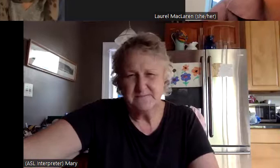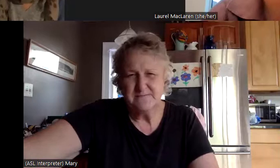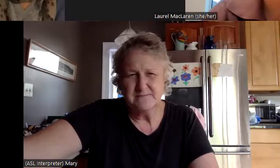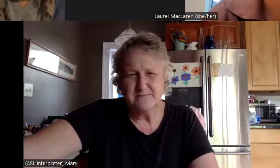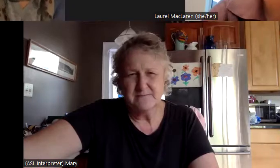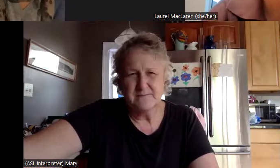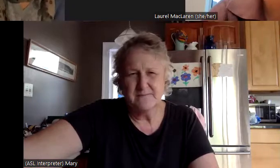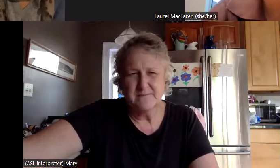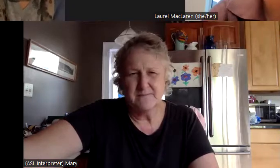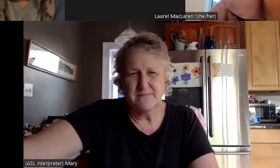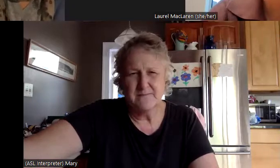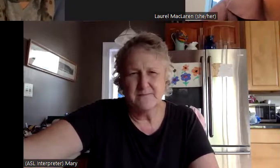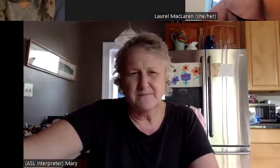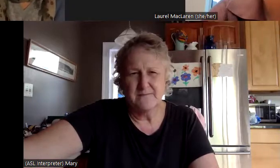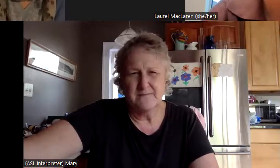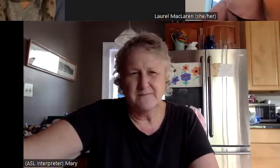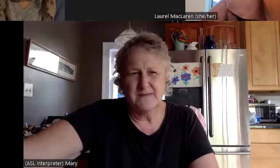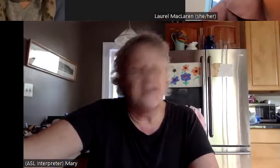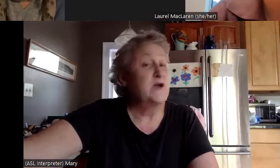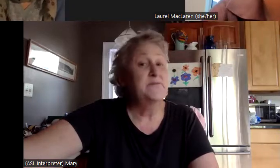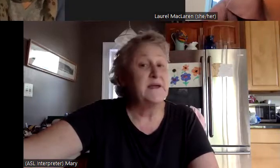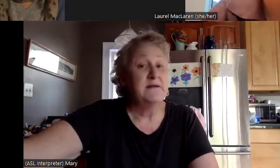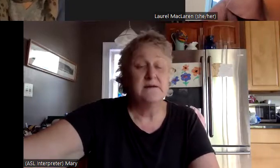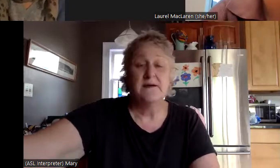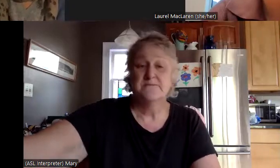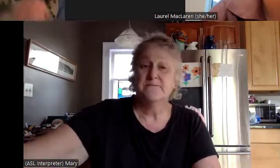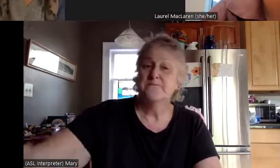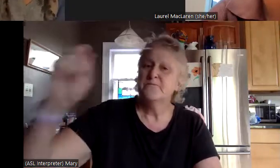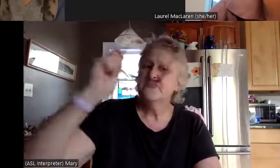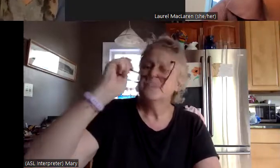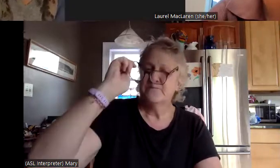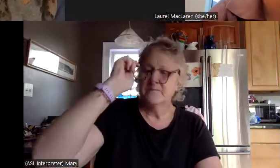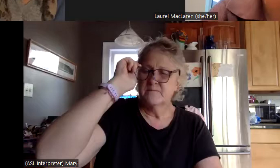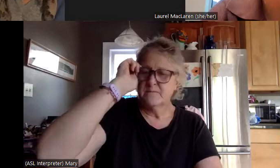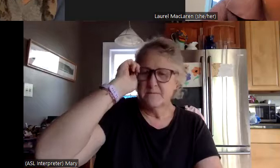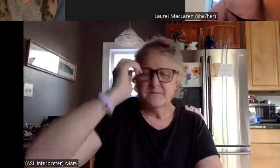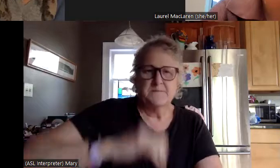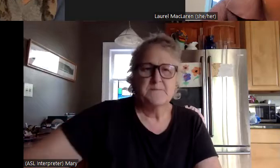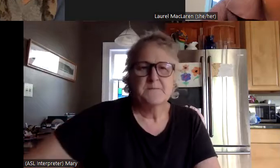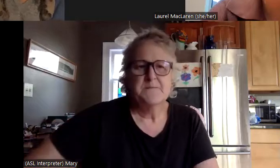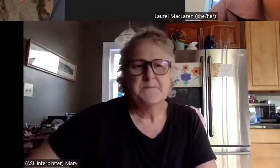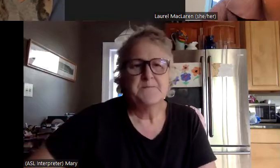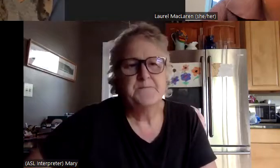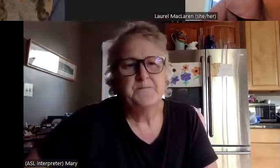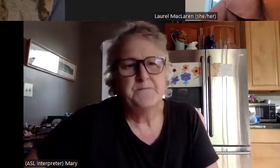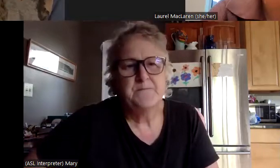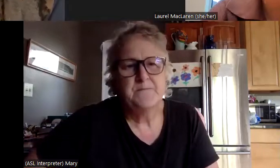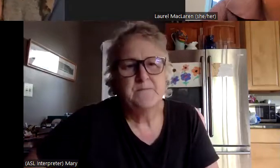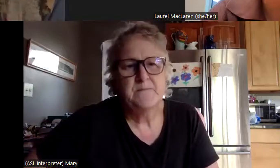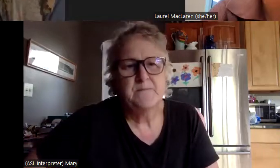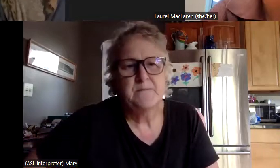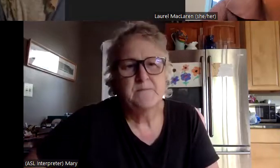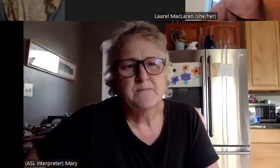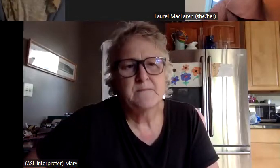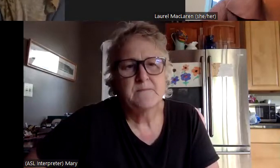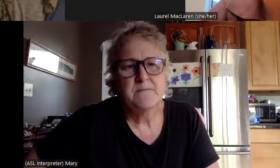snakes and king snakes, I think, are the same thing. And I think the could reason be, they look yeah. like that when they're young is to keep predators away